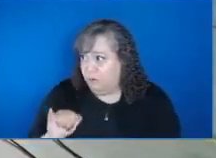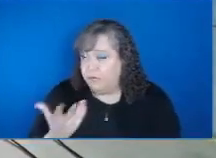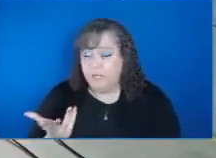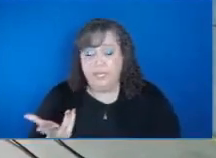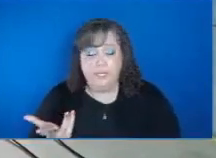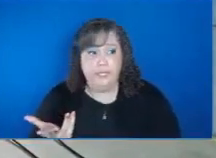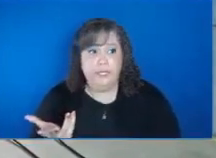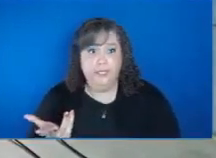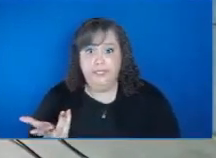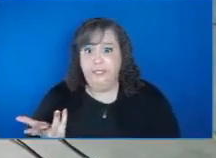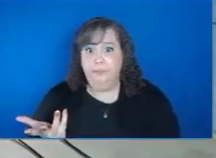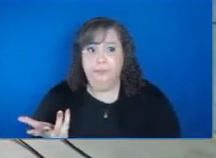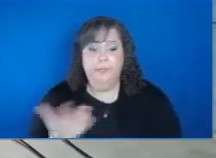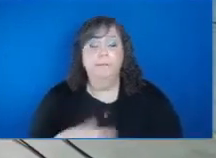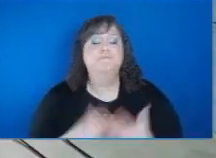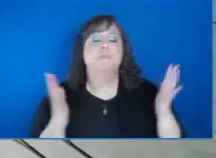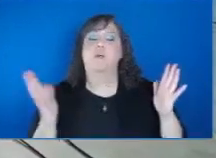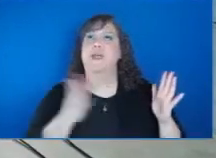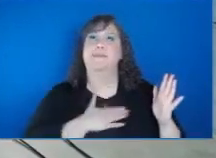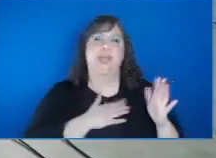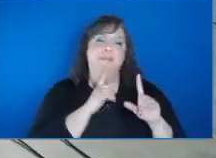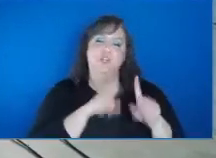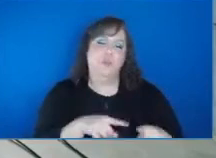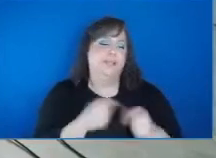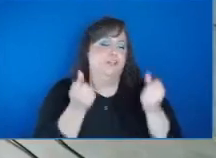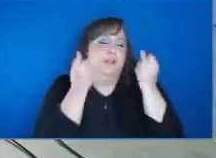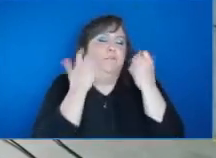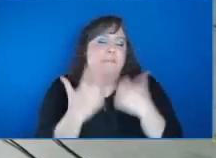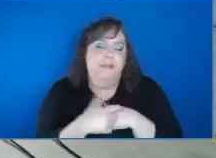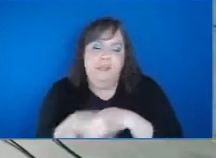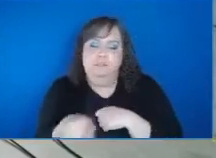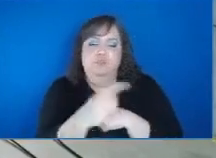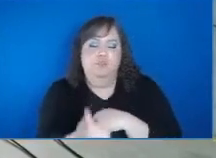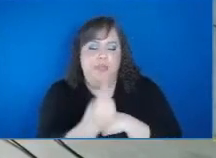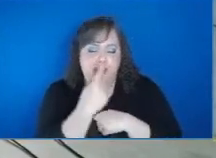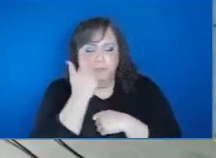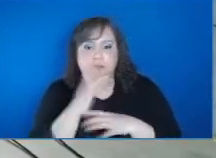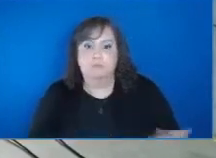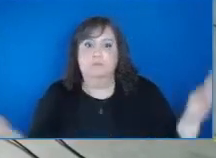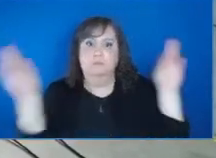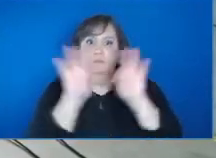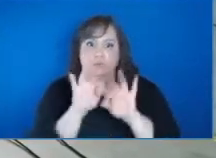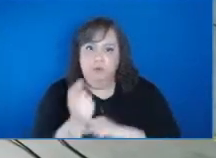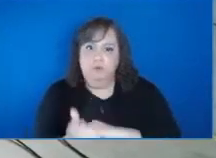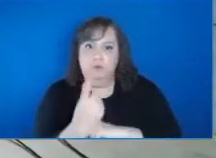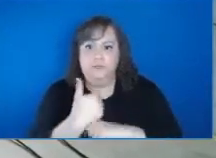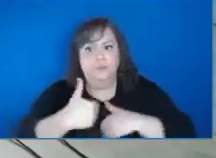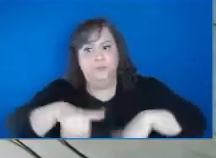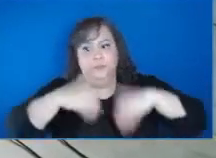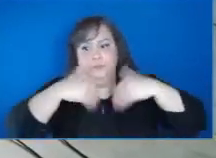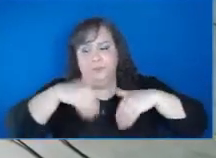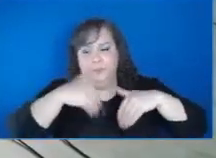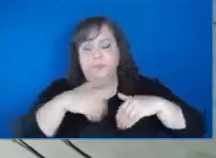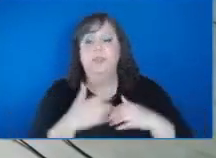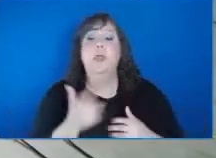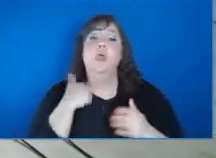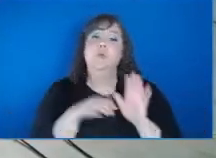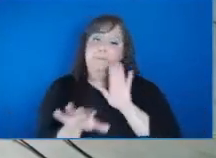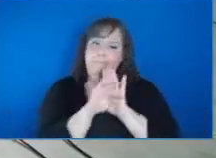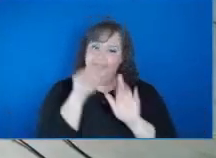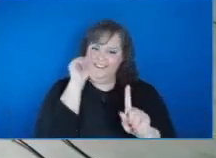I'm happy to answer this question as many times as you ask it because it's really an important question. And we chose this